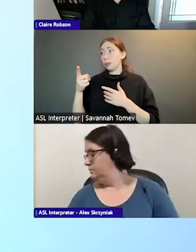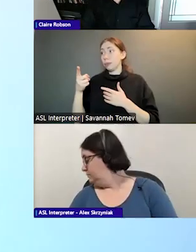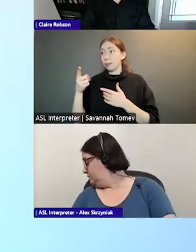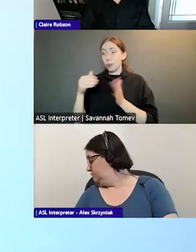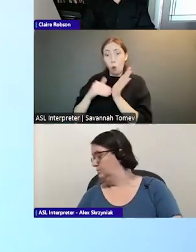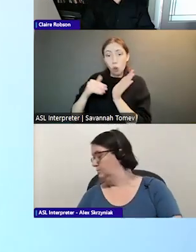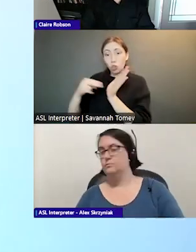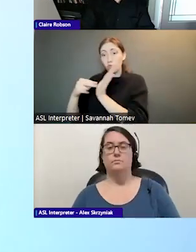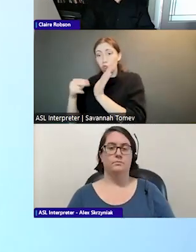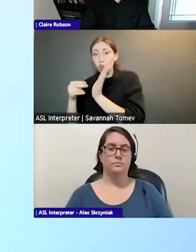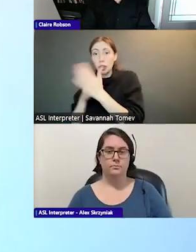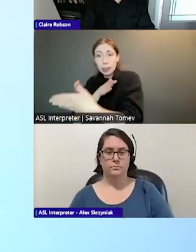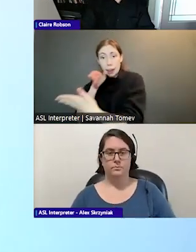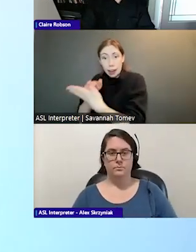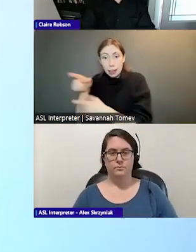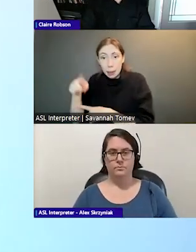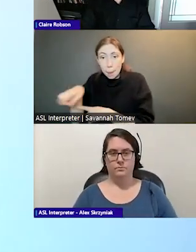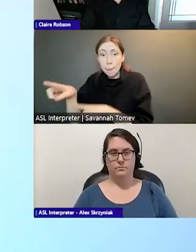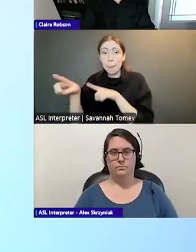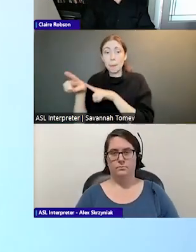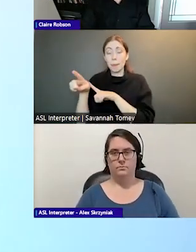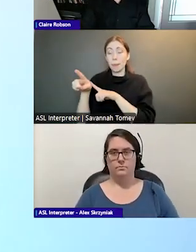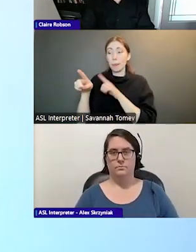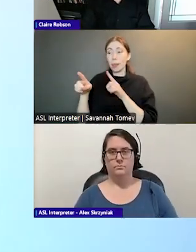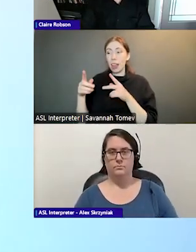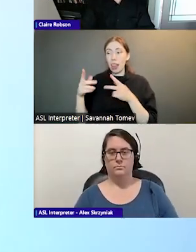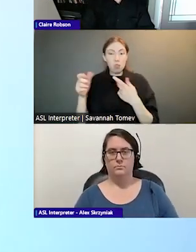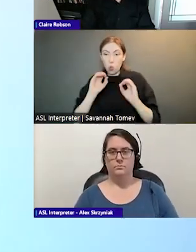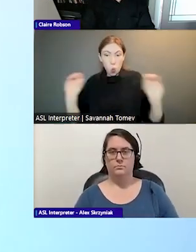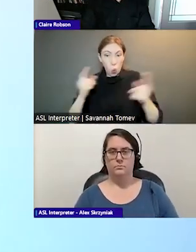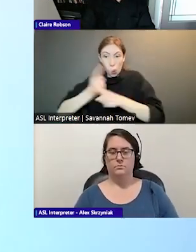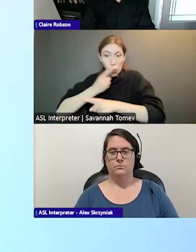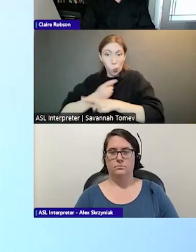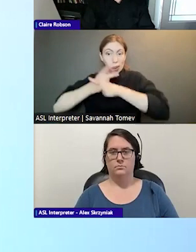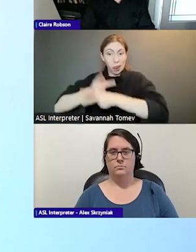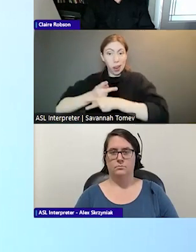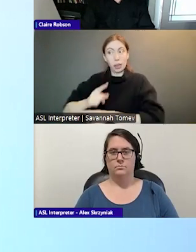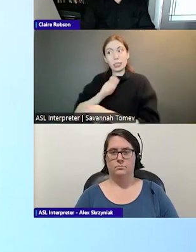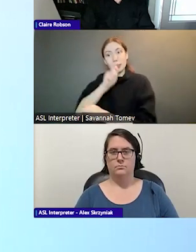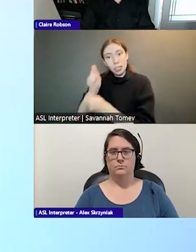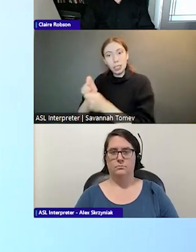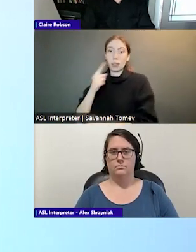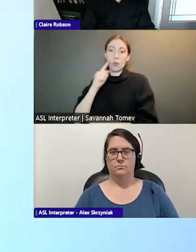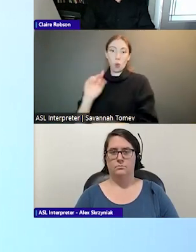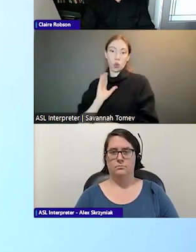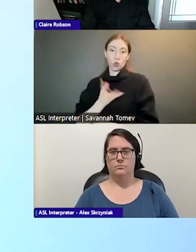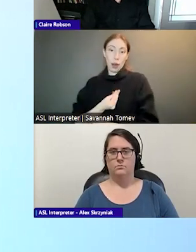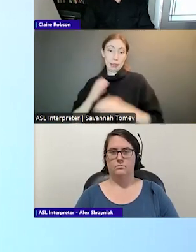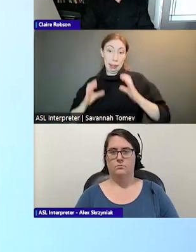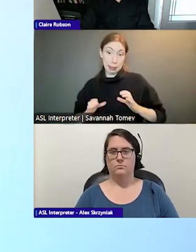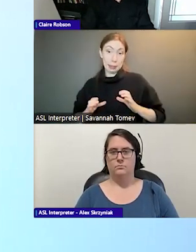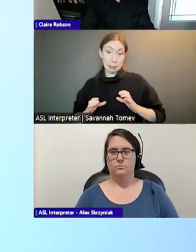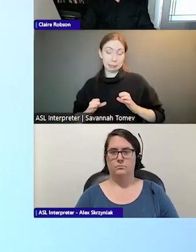and appropriate care for queer and particularly for trans clients.